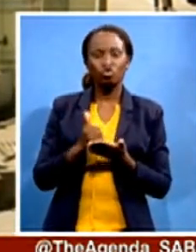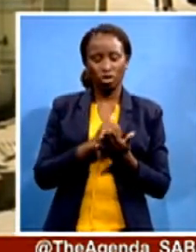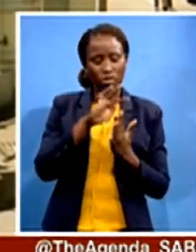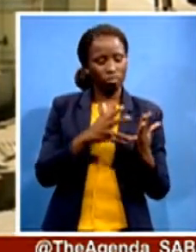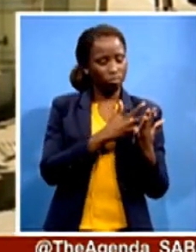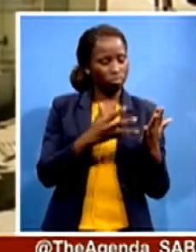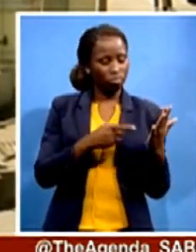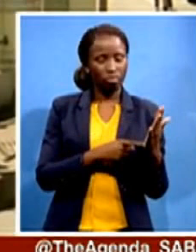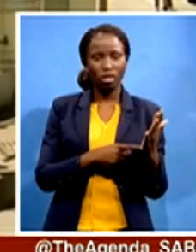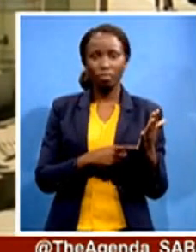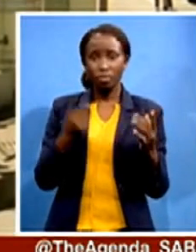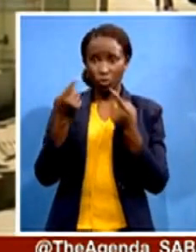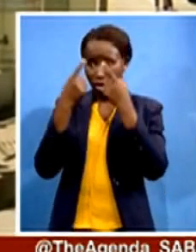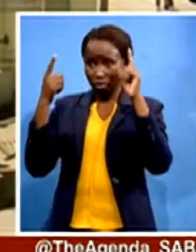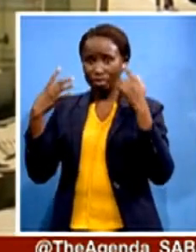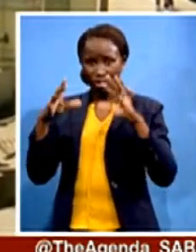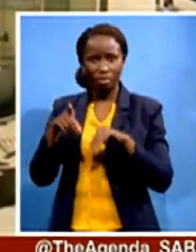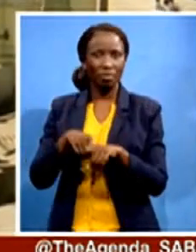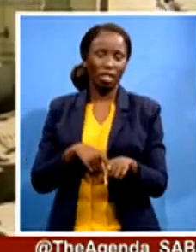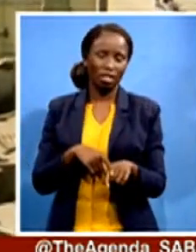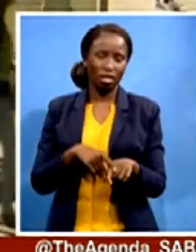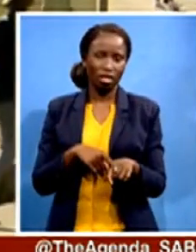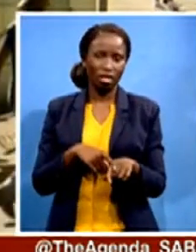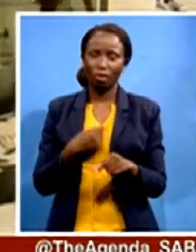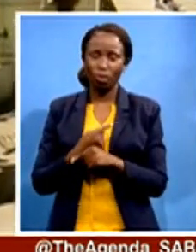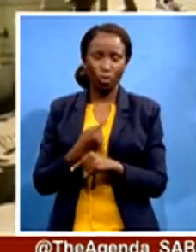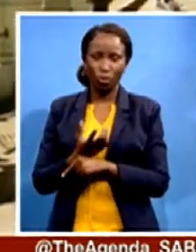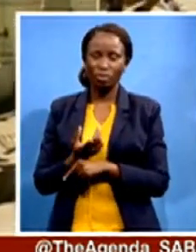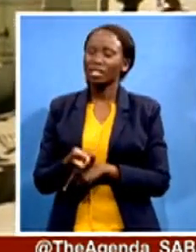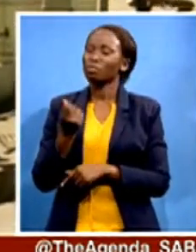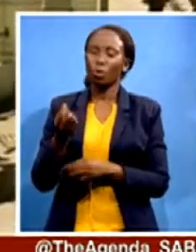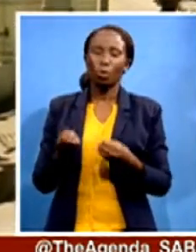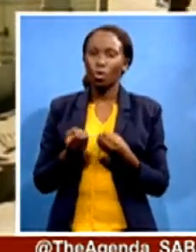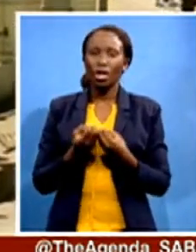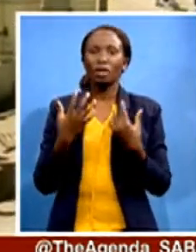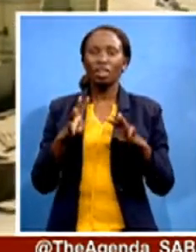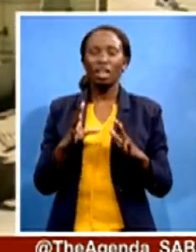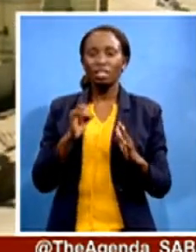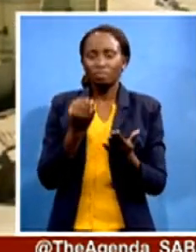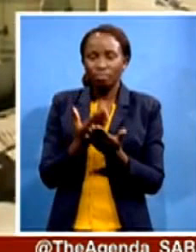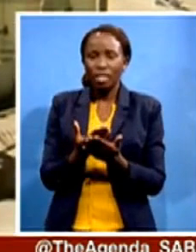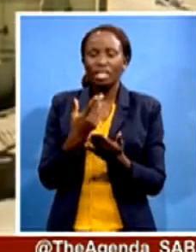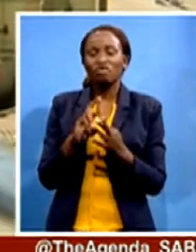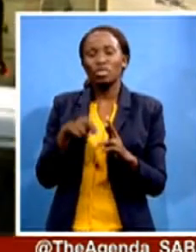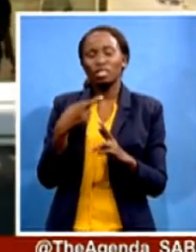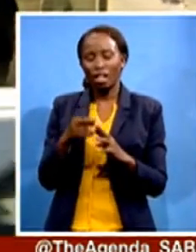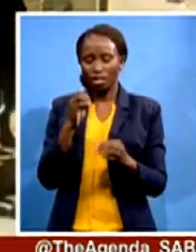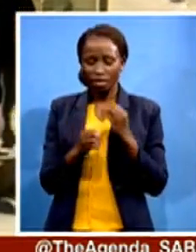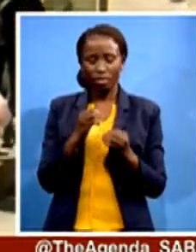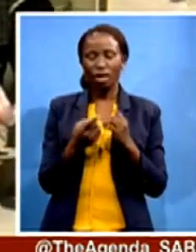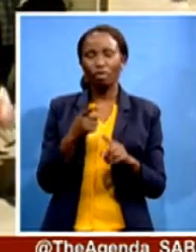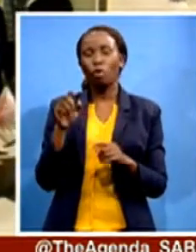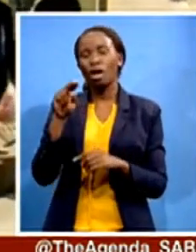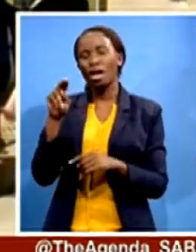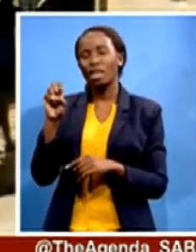throughout. Just a mere thing of submitting correct results to NSFAS. Our university has been failing to do that throughout. So we said